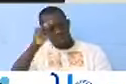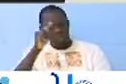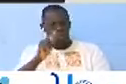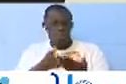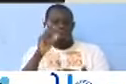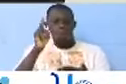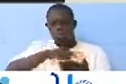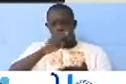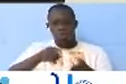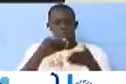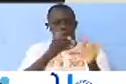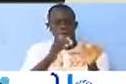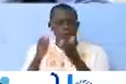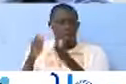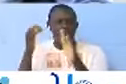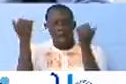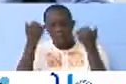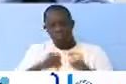wrong?